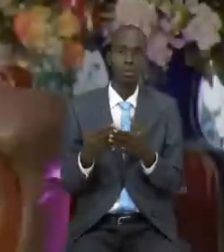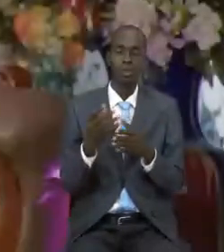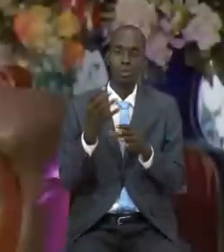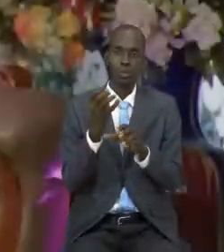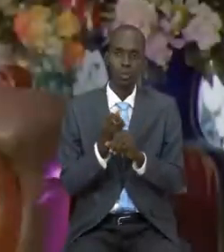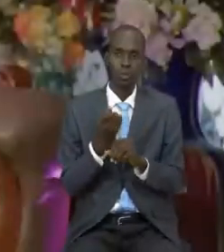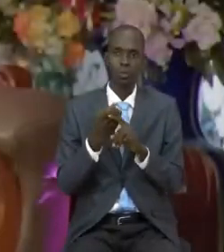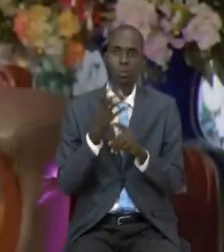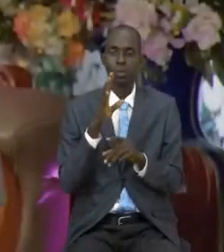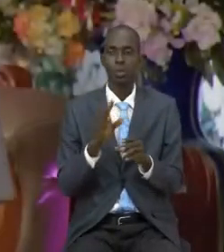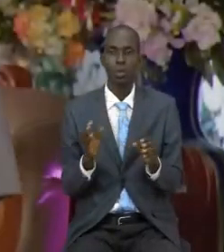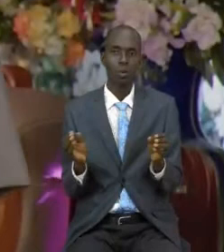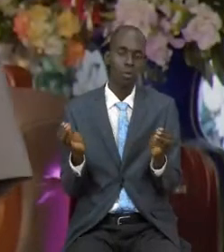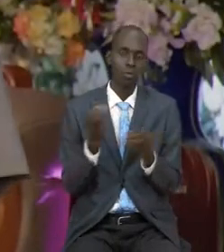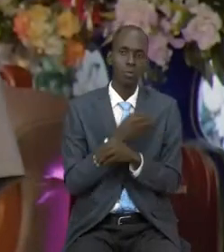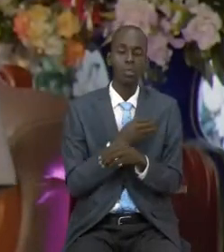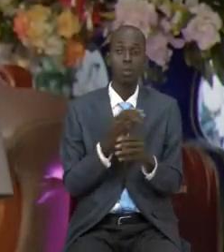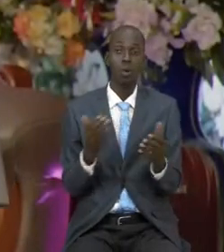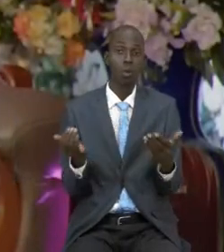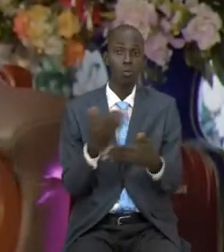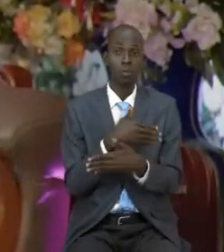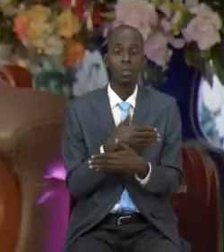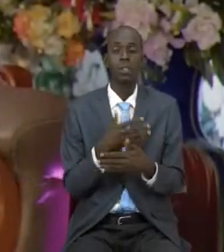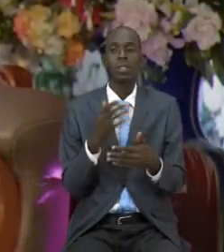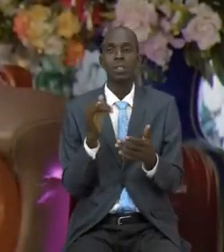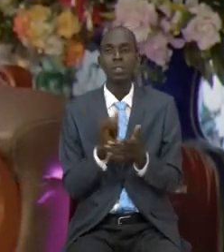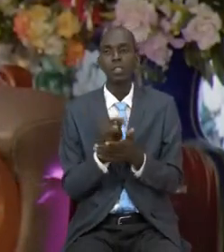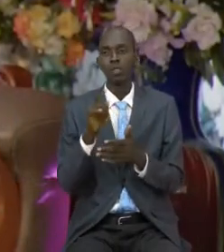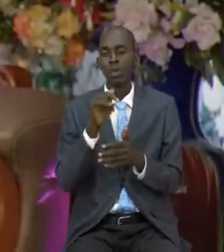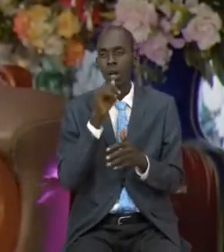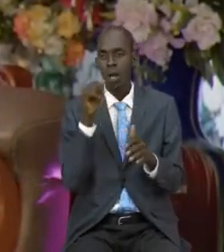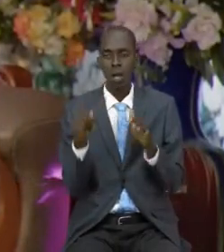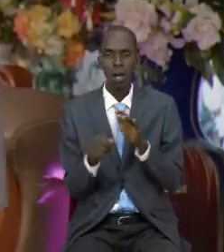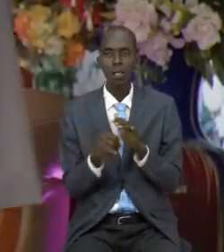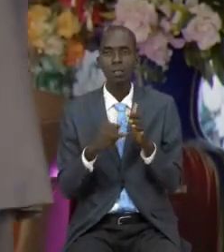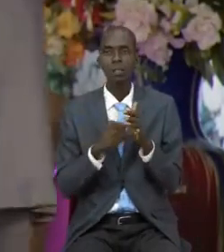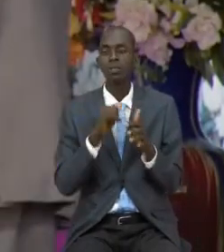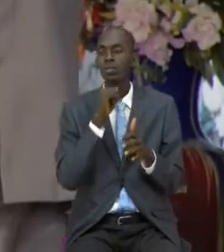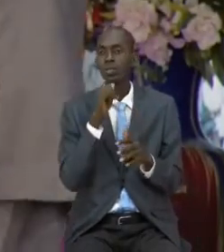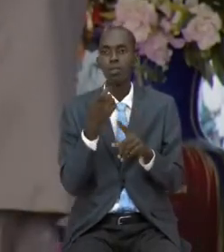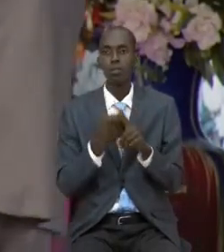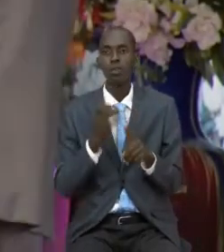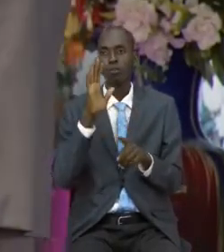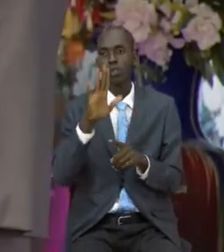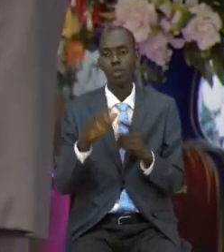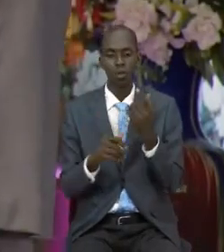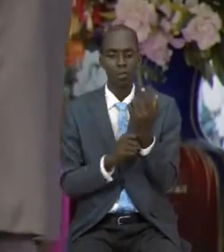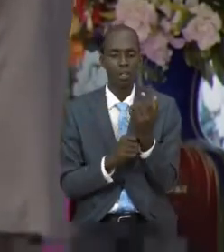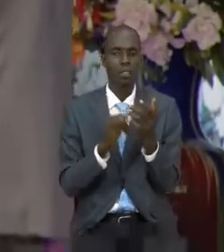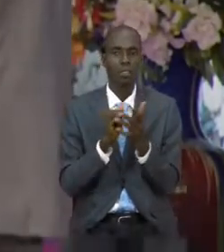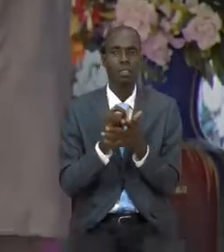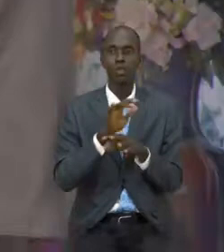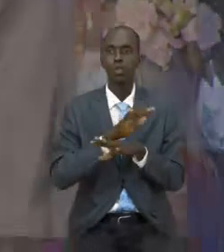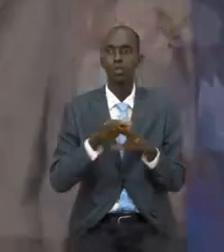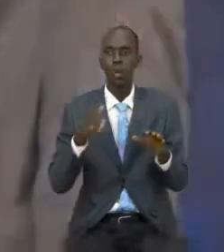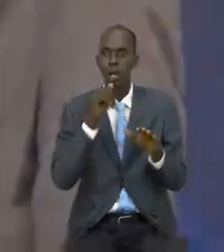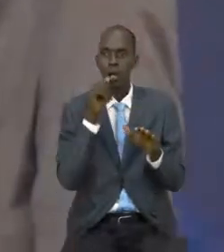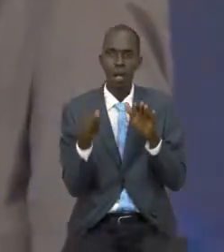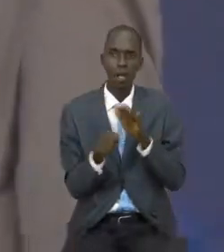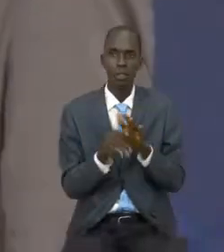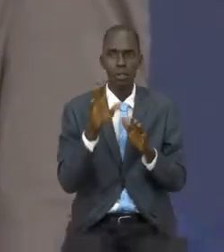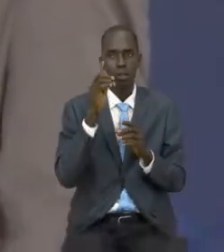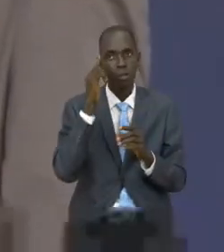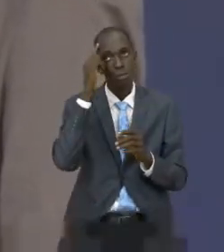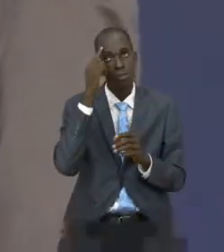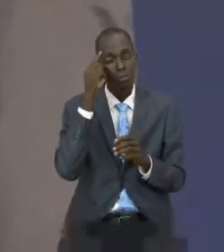office above the salary, that you hide not away from your flesh, that you don't hide your thoughts.